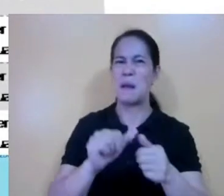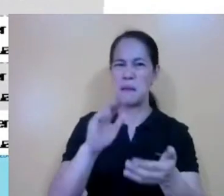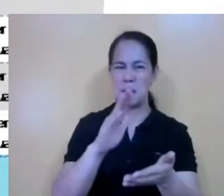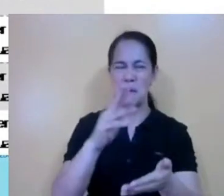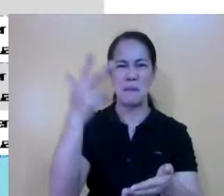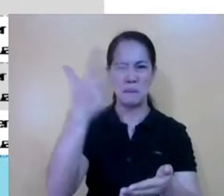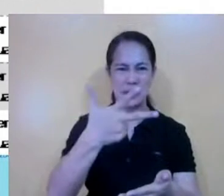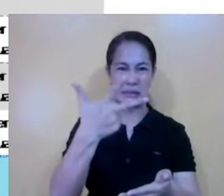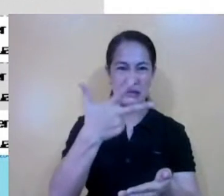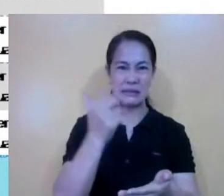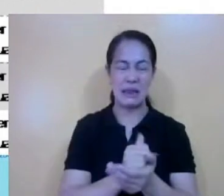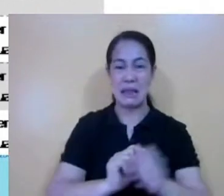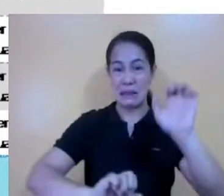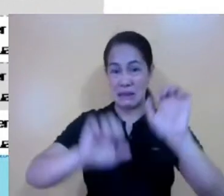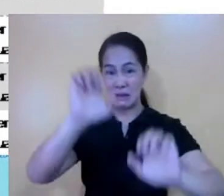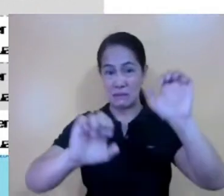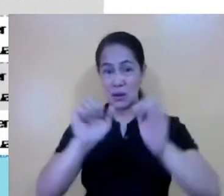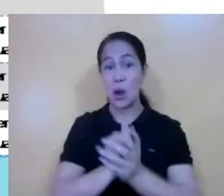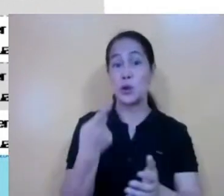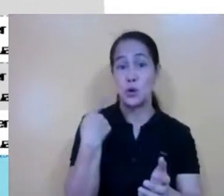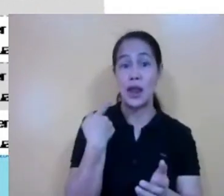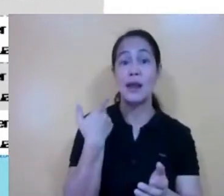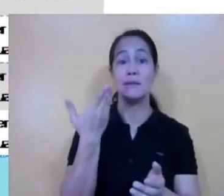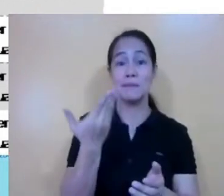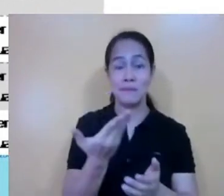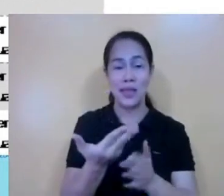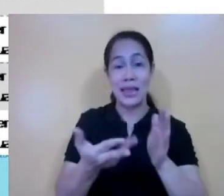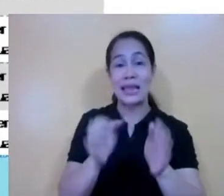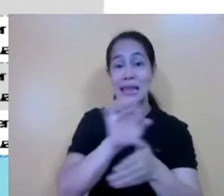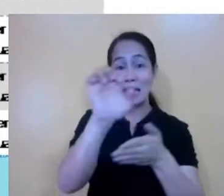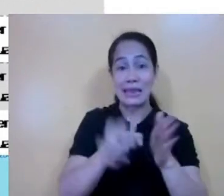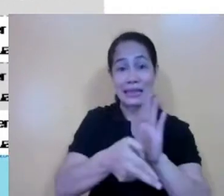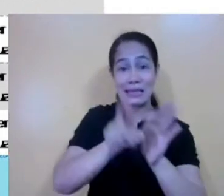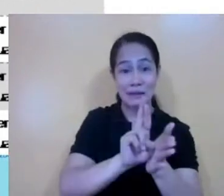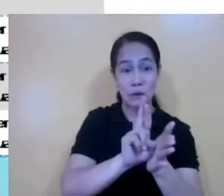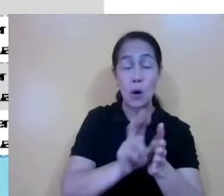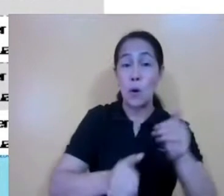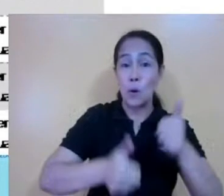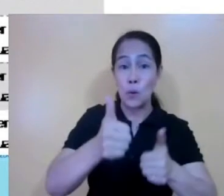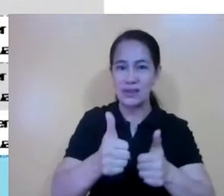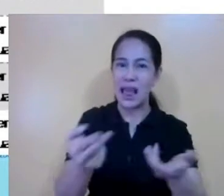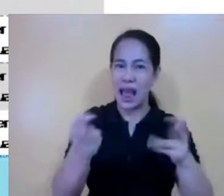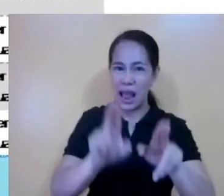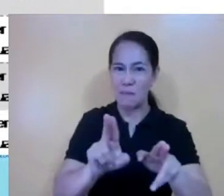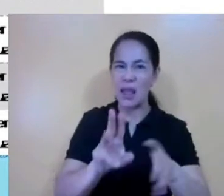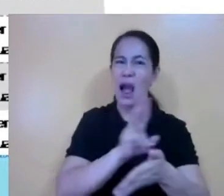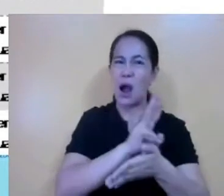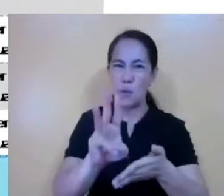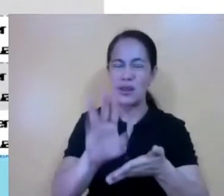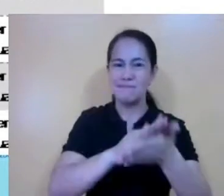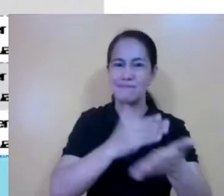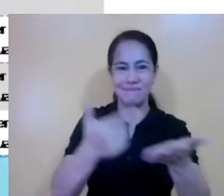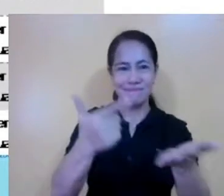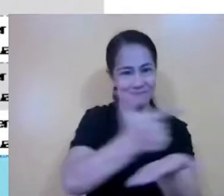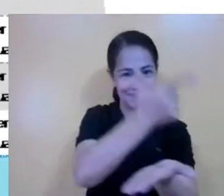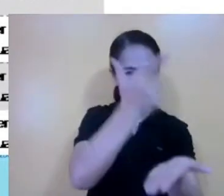evaluation. You have there the year-end review, which happens a week after scheduled graduation. So, and